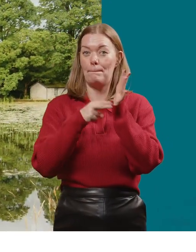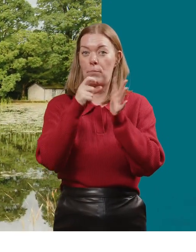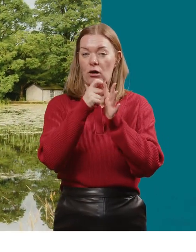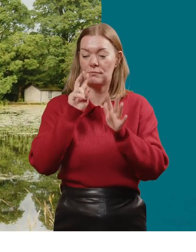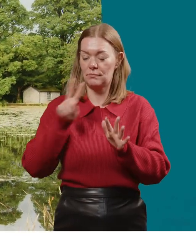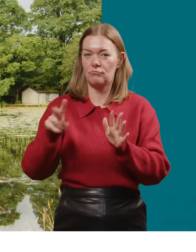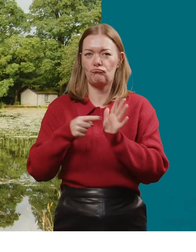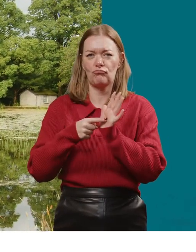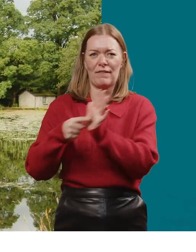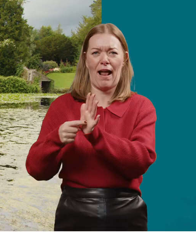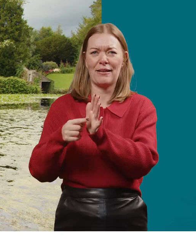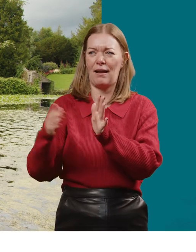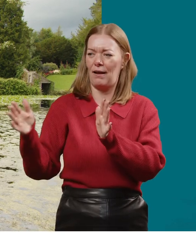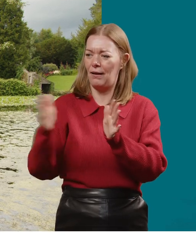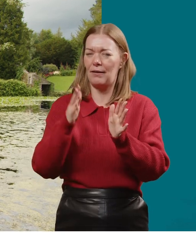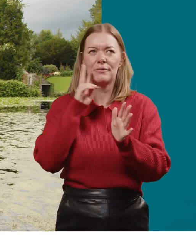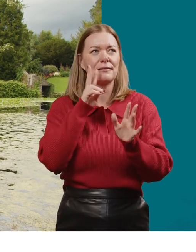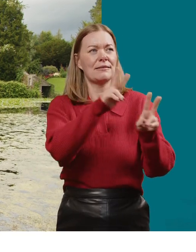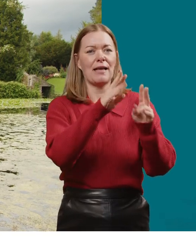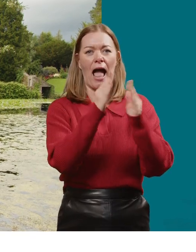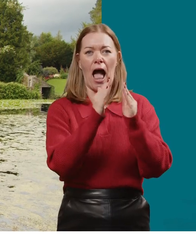conditions it reflects the manor house perfectly.